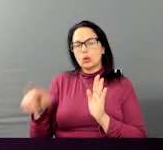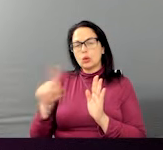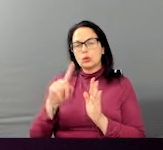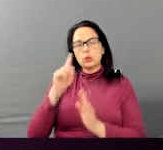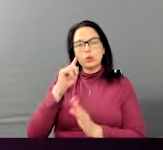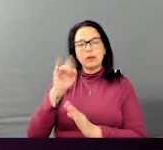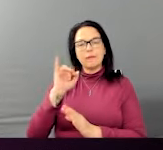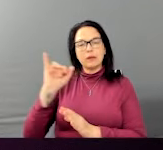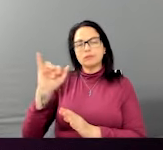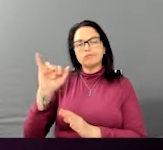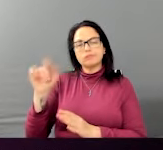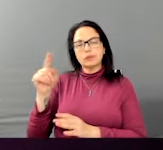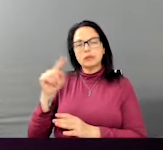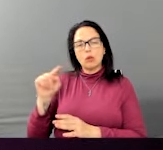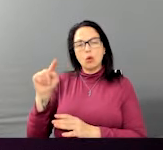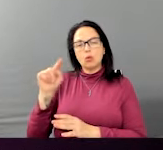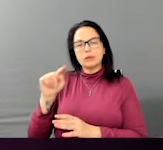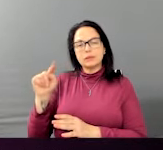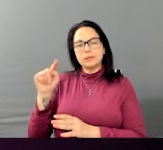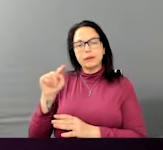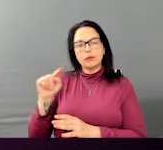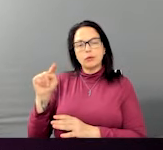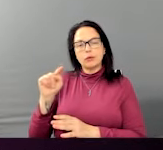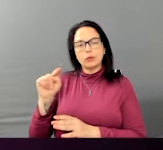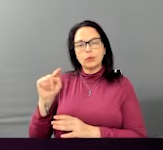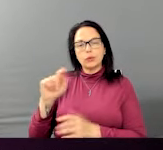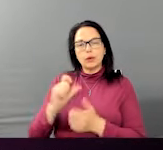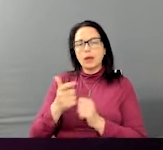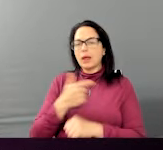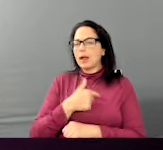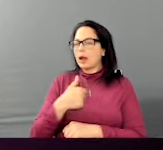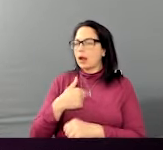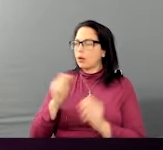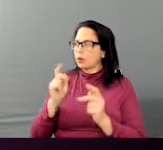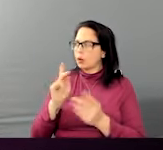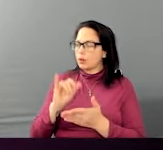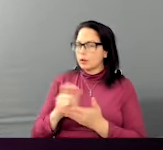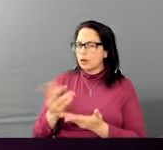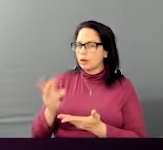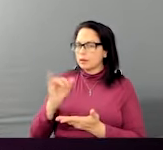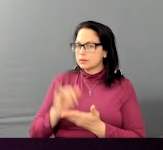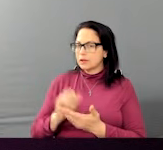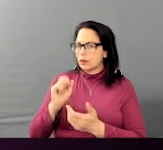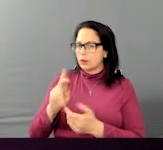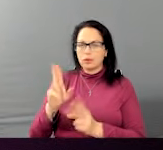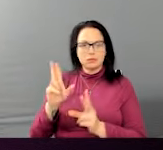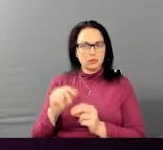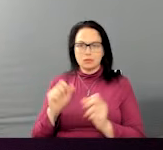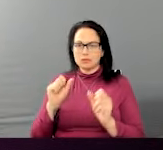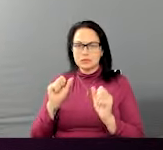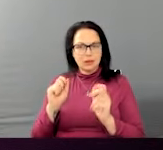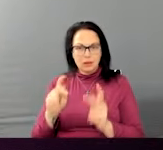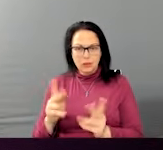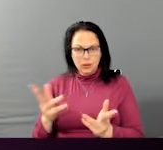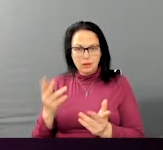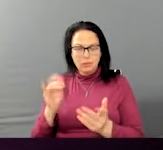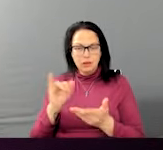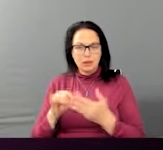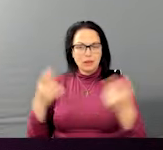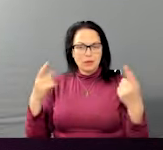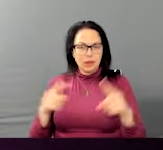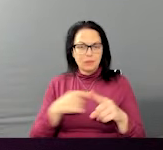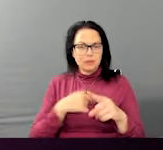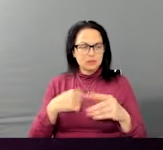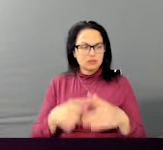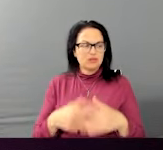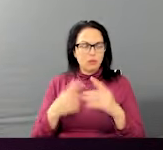loading spinners, and I'm like, how are we okay with this? Is this okay? No, it's not okay. And so, but that's what happens, is we start with something that's like, this is